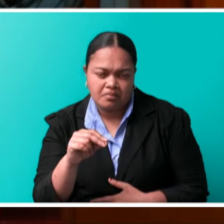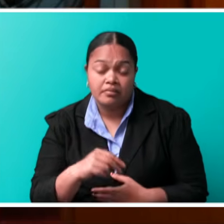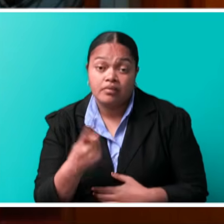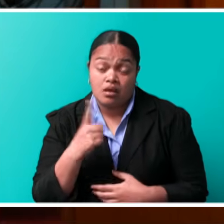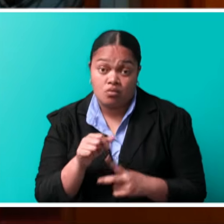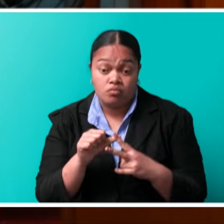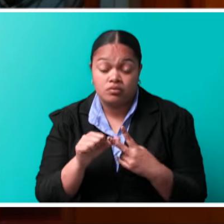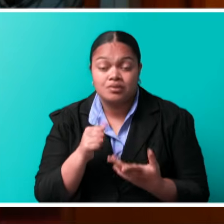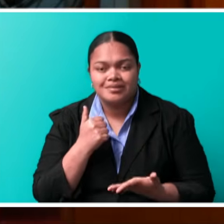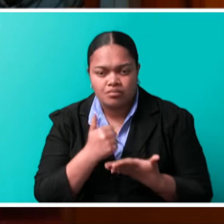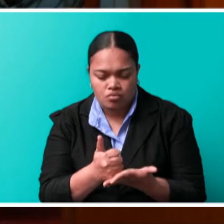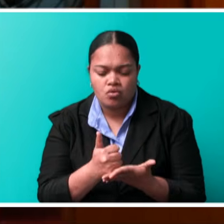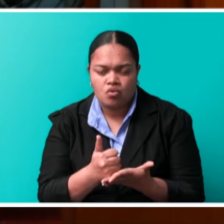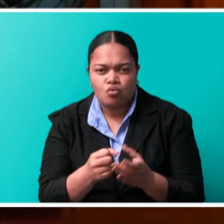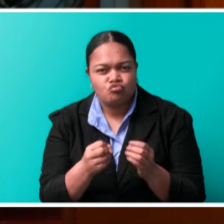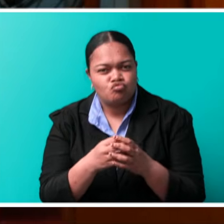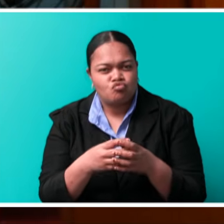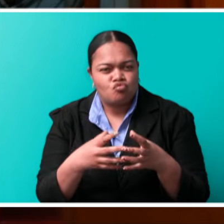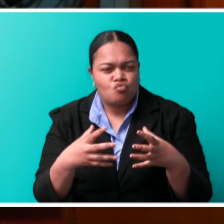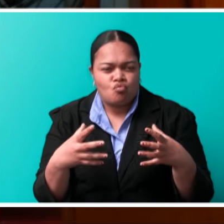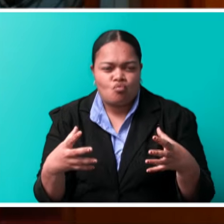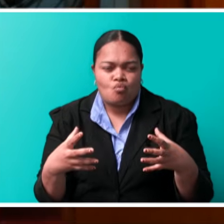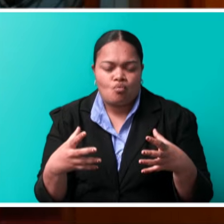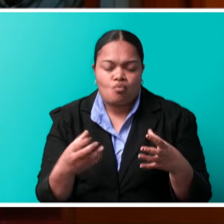support the growth of the blue economy.